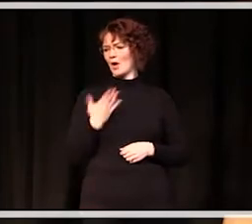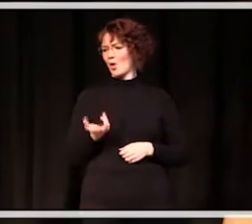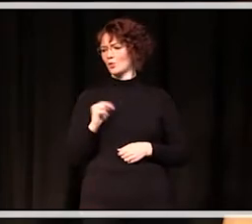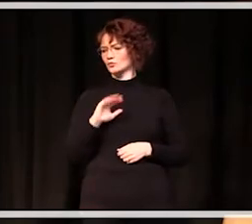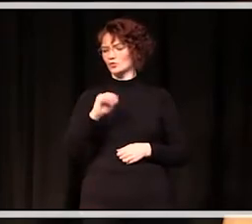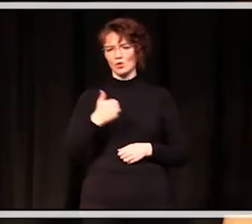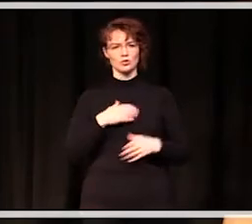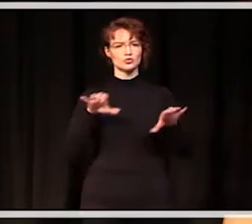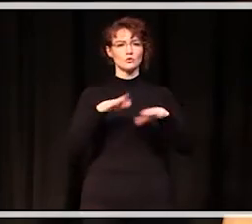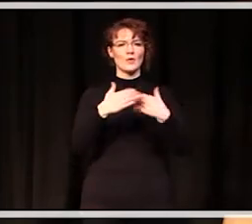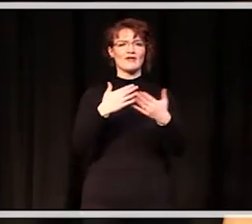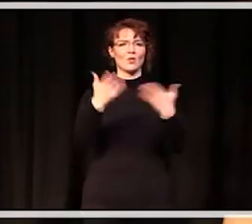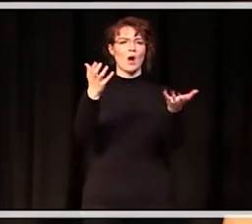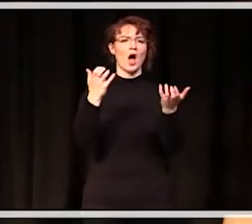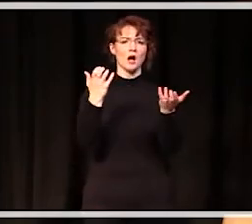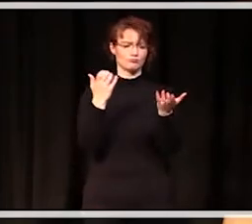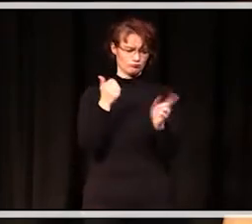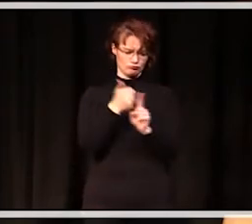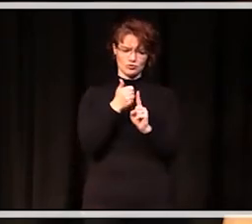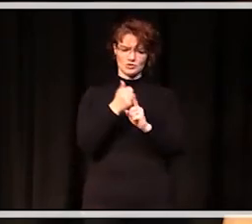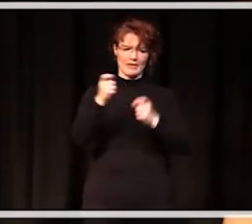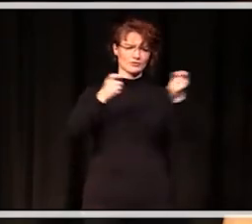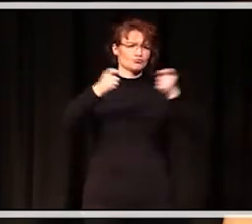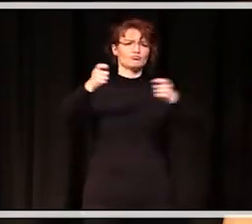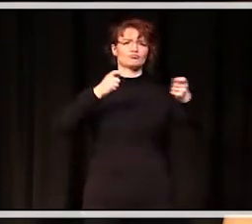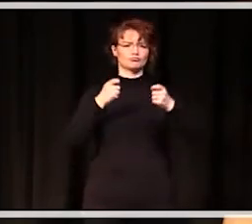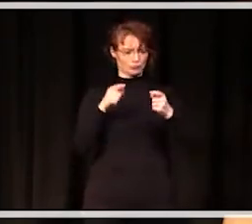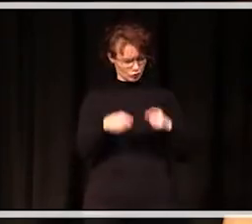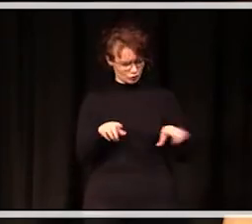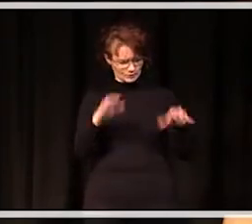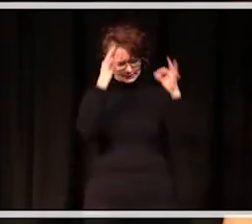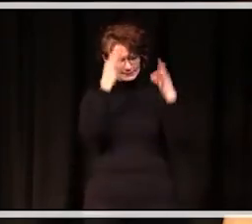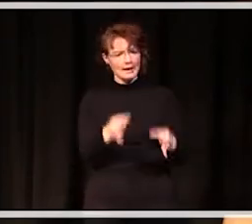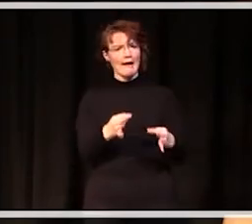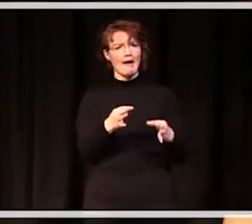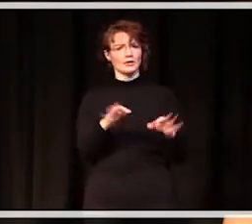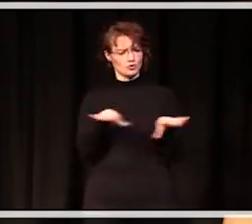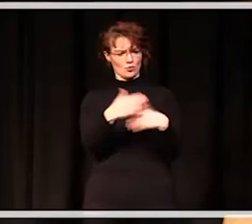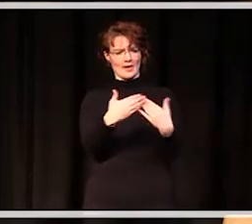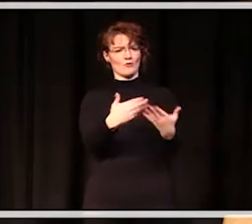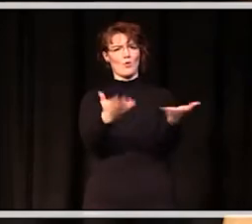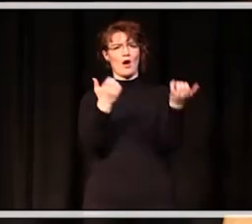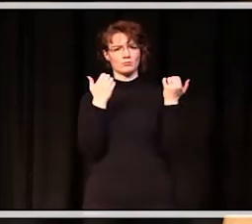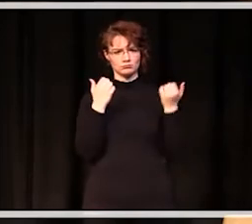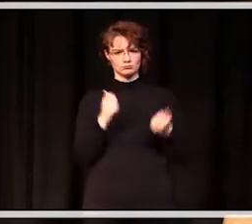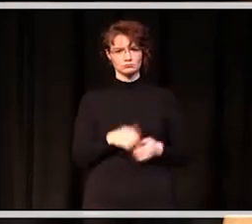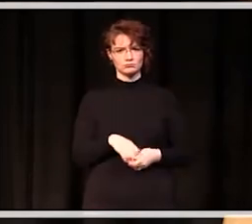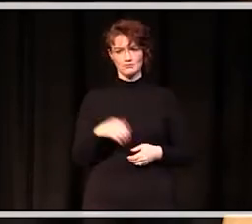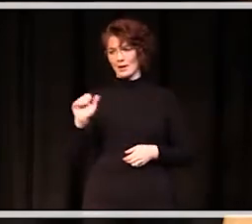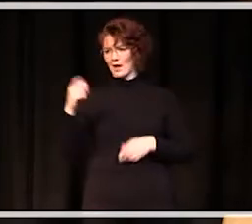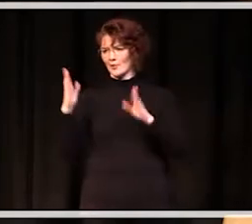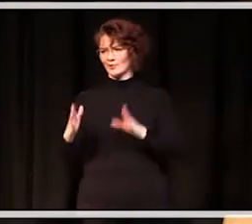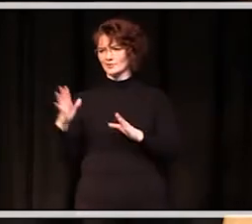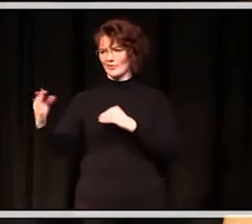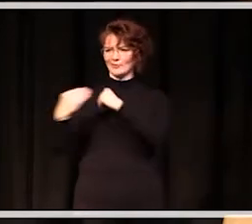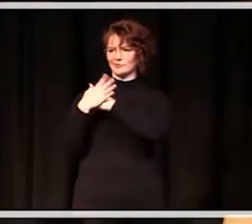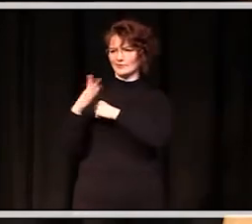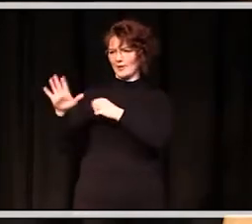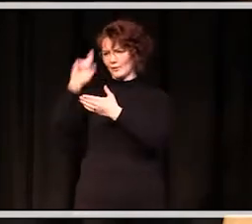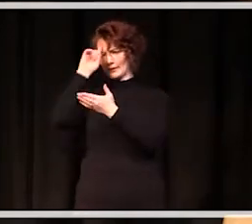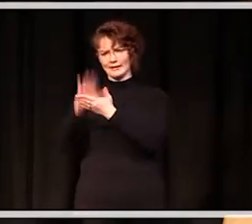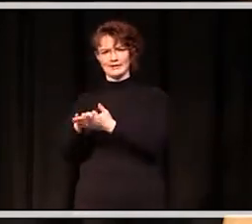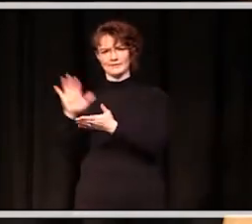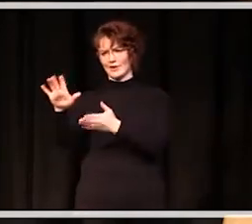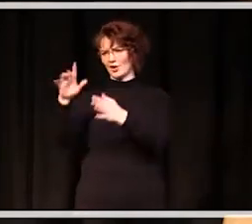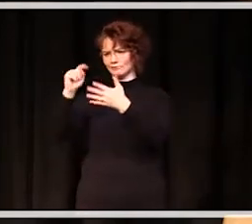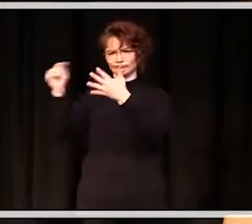as you please. Look, you're in charge. You call the shots. You be you. I mean, don't let someone else put their beliefs, don't let someone else